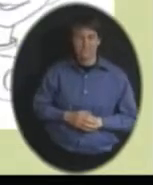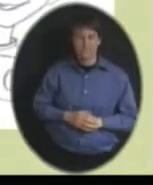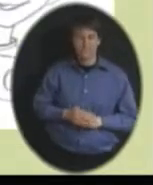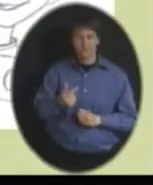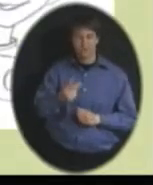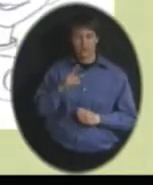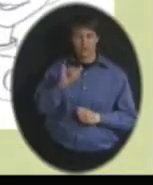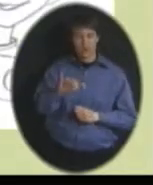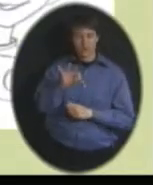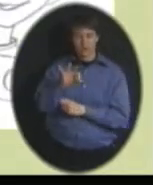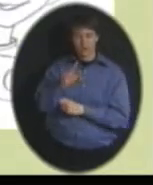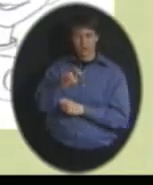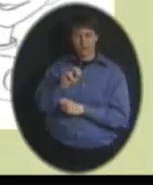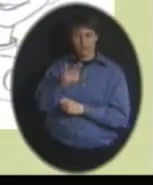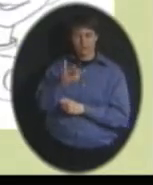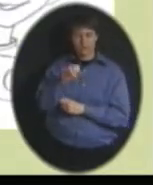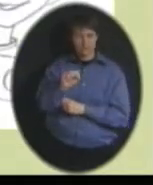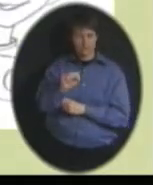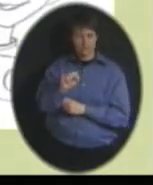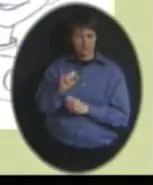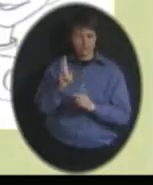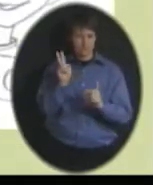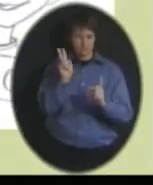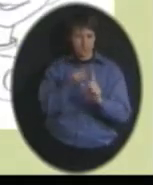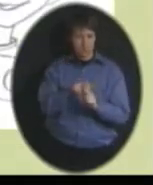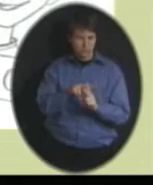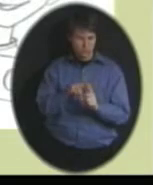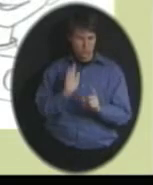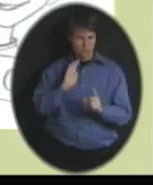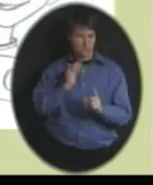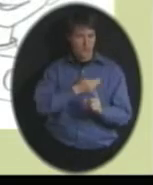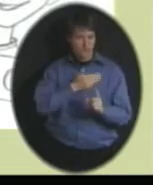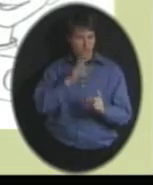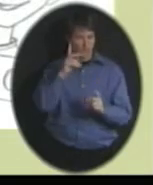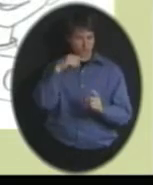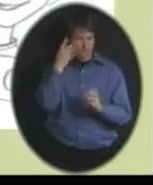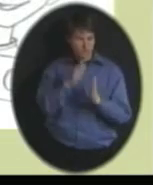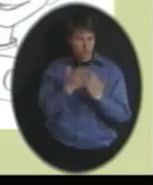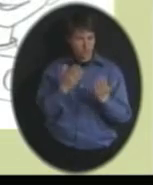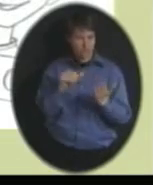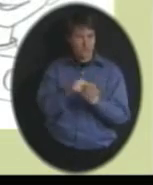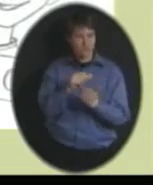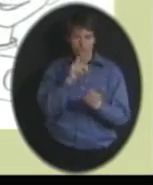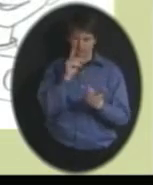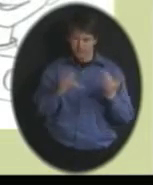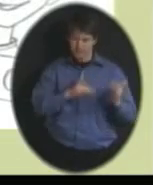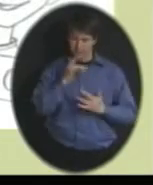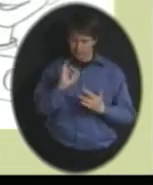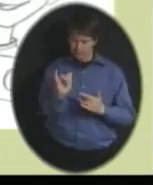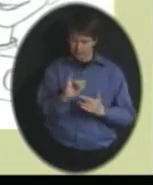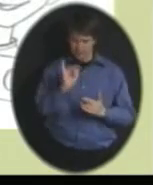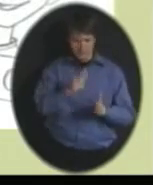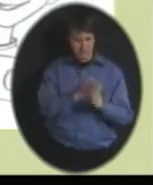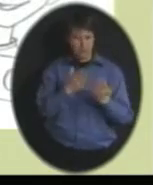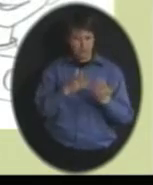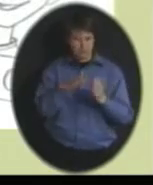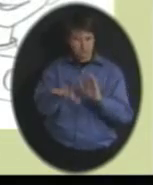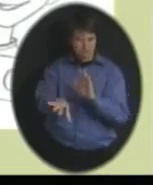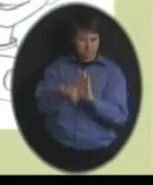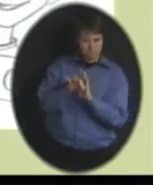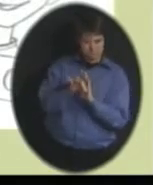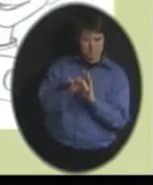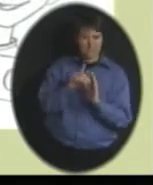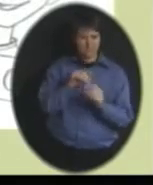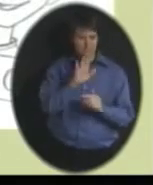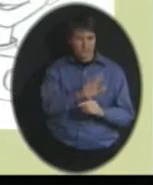Guy Francis, again, he posted this to our Facebook page. He was very excited as well that this book had been chosen, so this